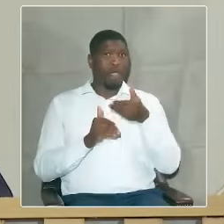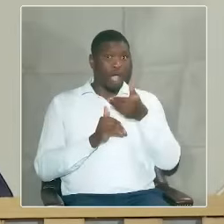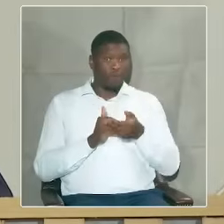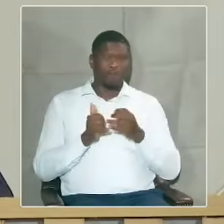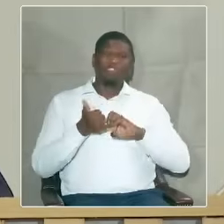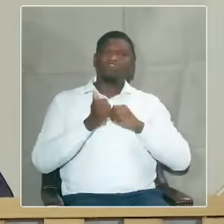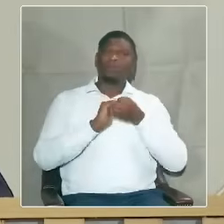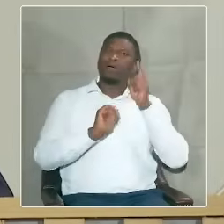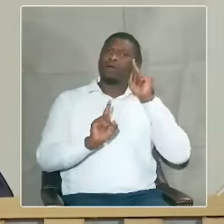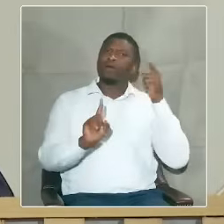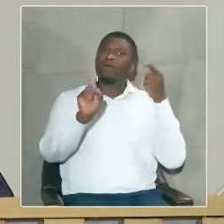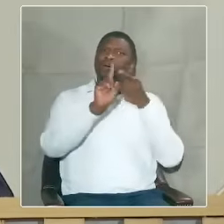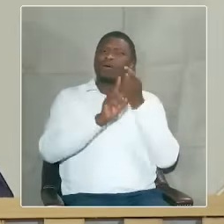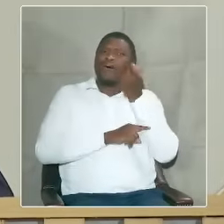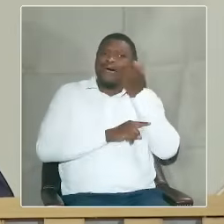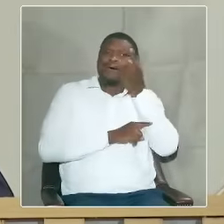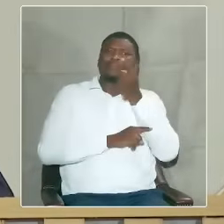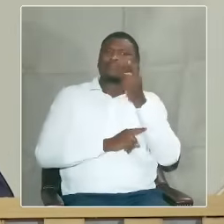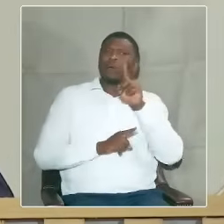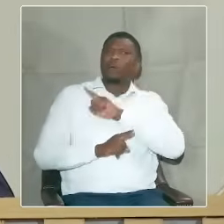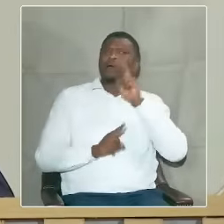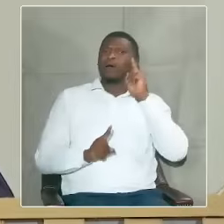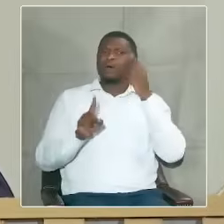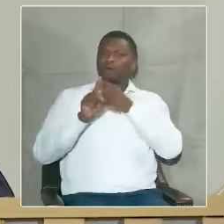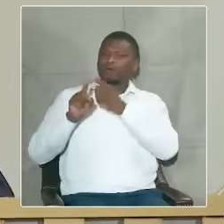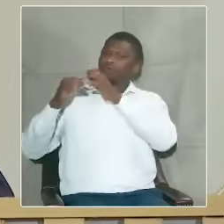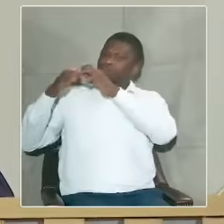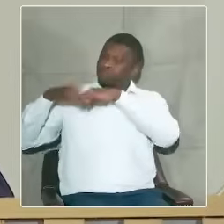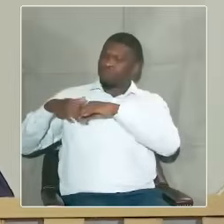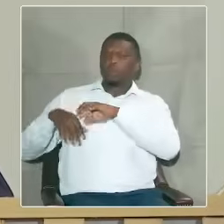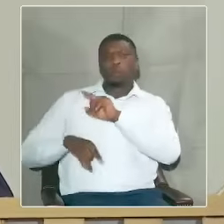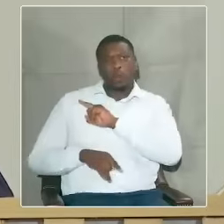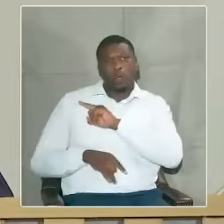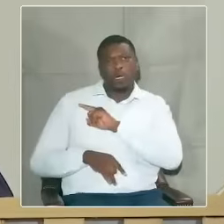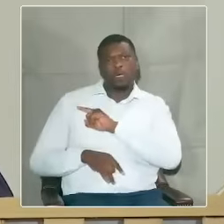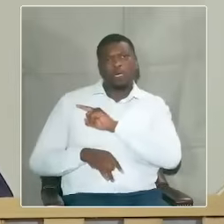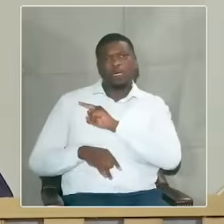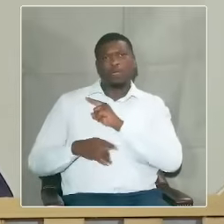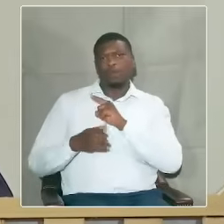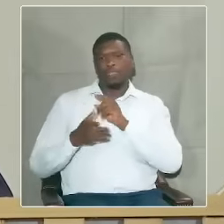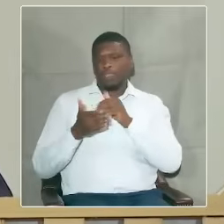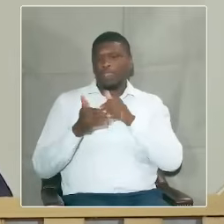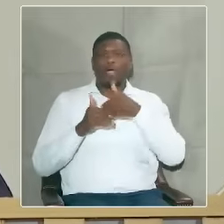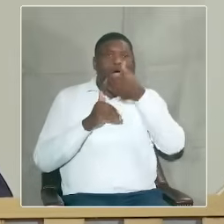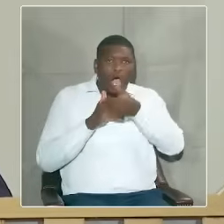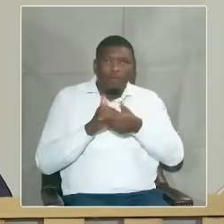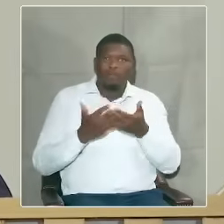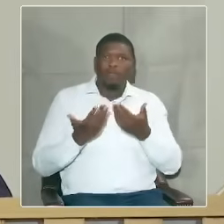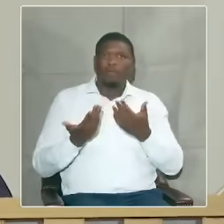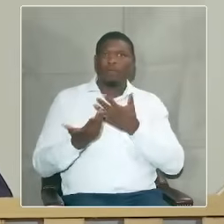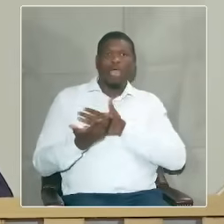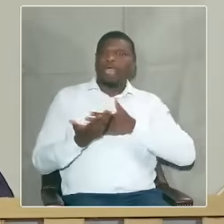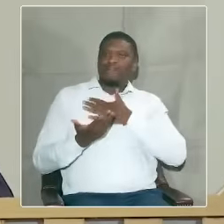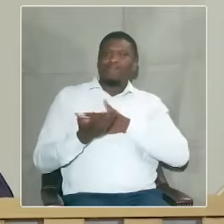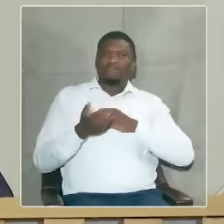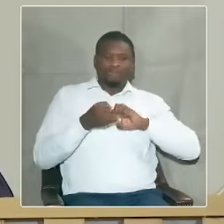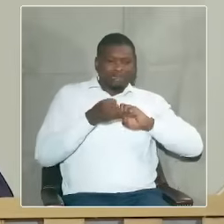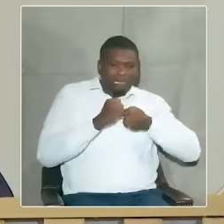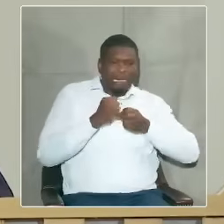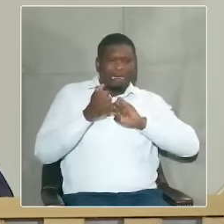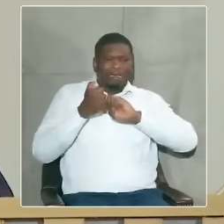to understand why is he doing what he's doing. At some point then, I had no alternative left